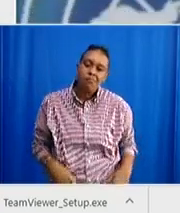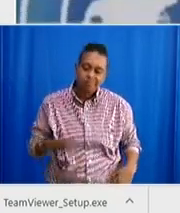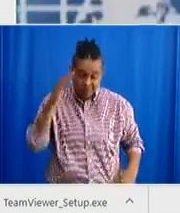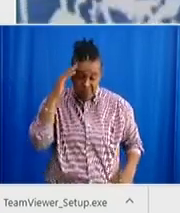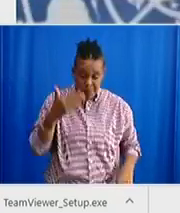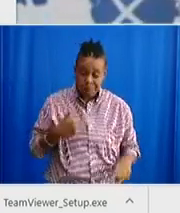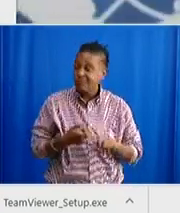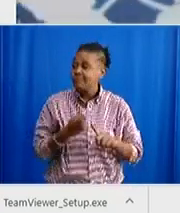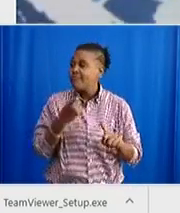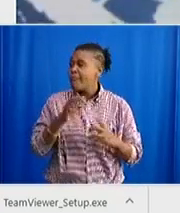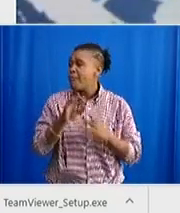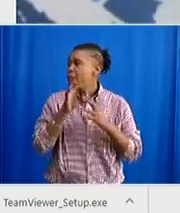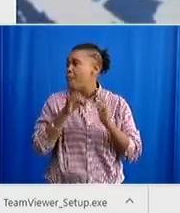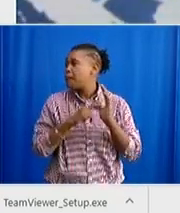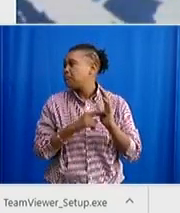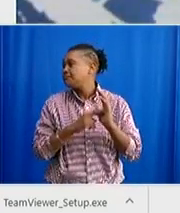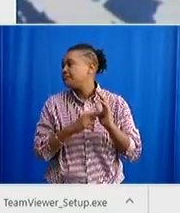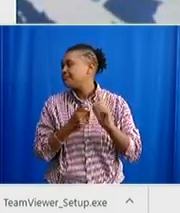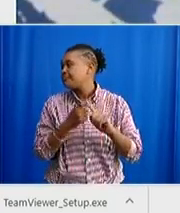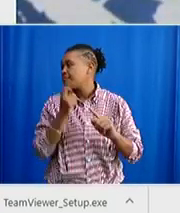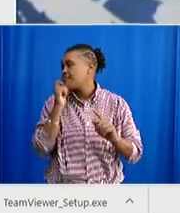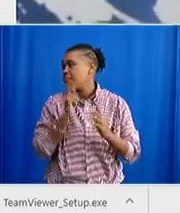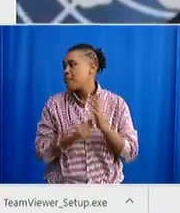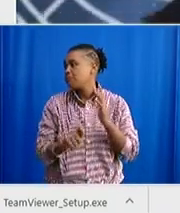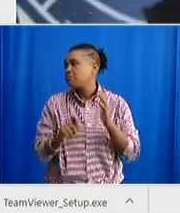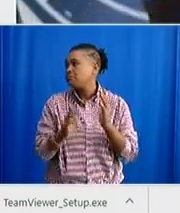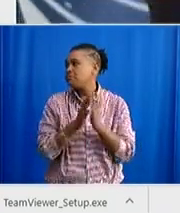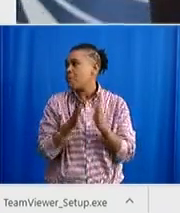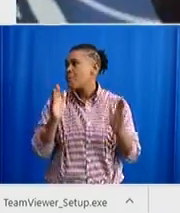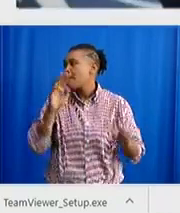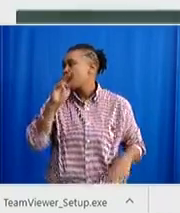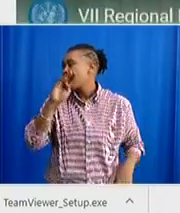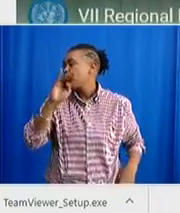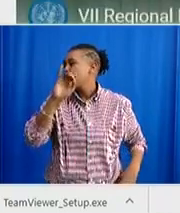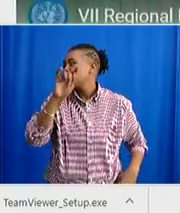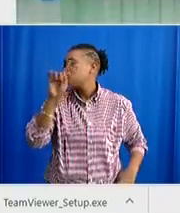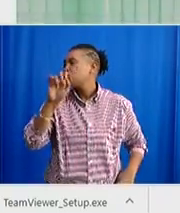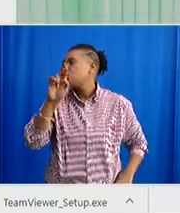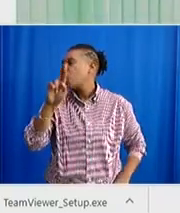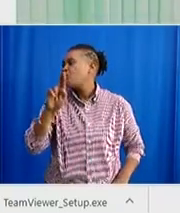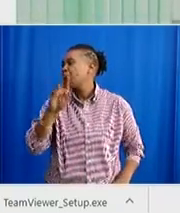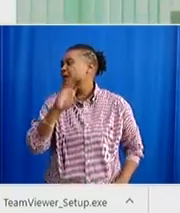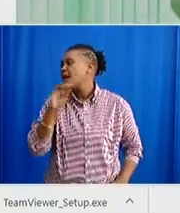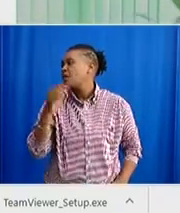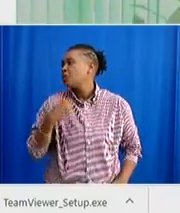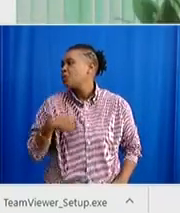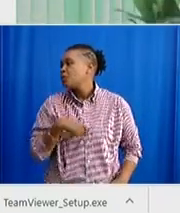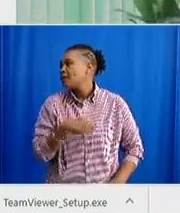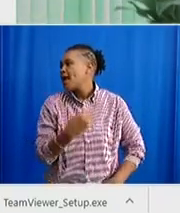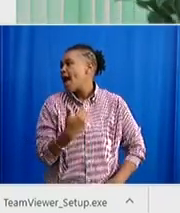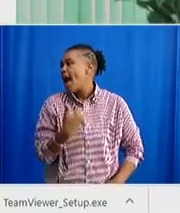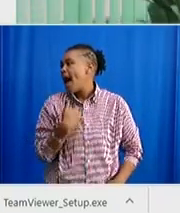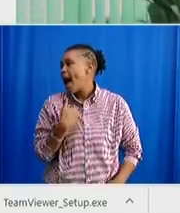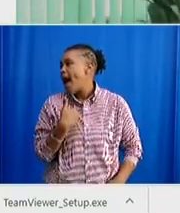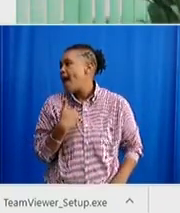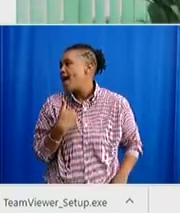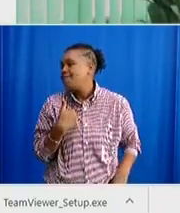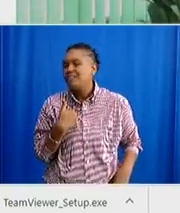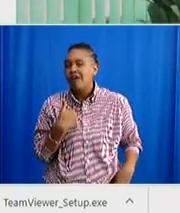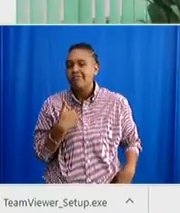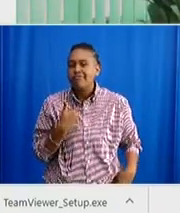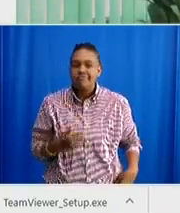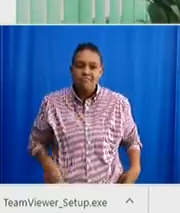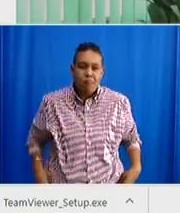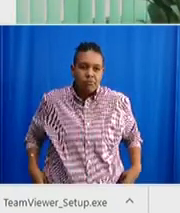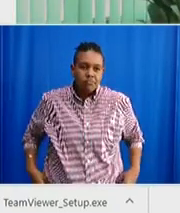Representative of the Secretary General for Disaster Risk Reduction, Mami Misutori, and we have, I invite you all in